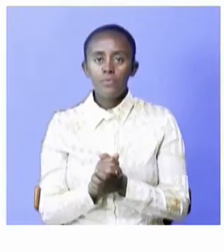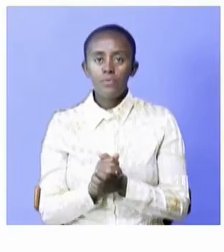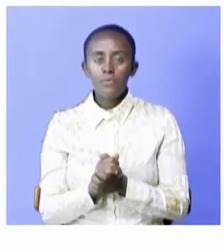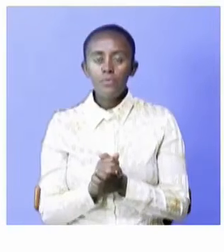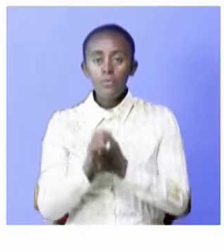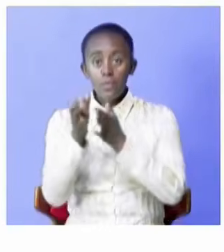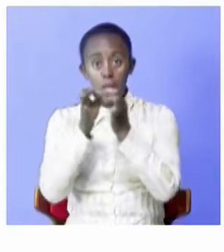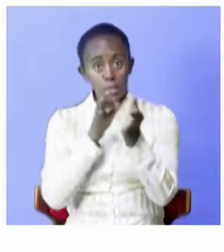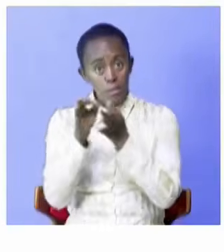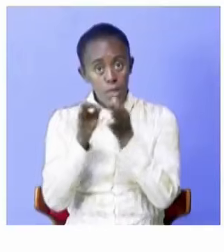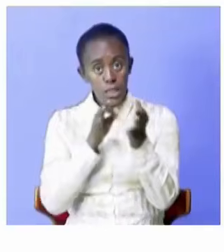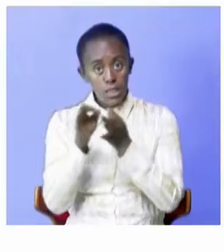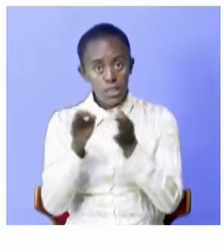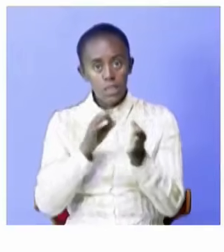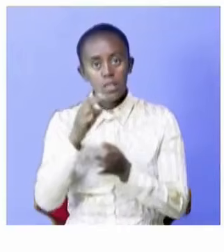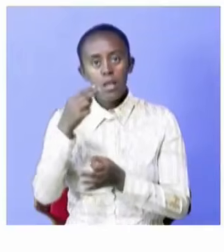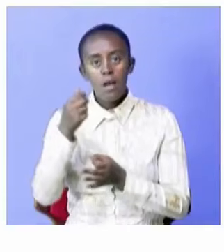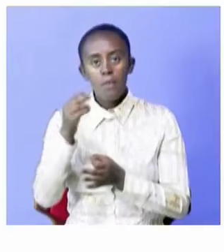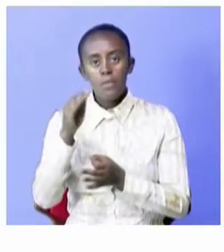habitual